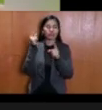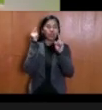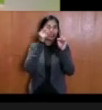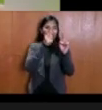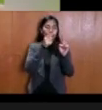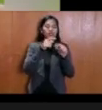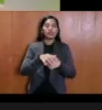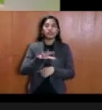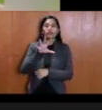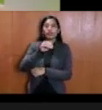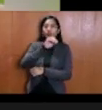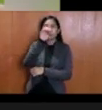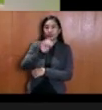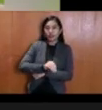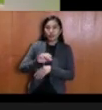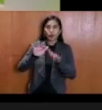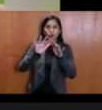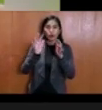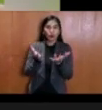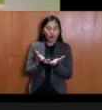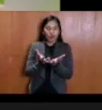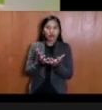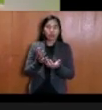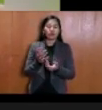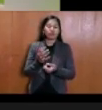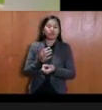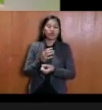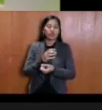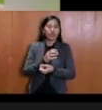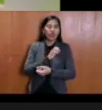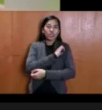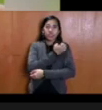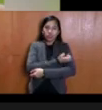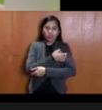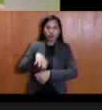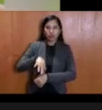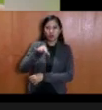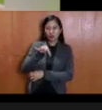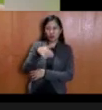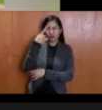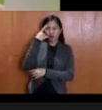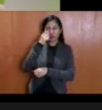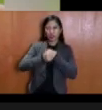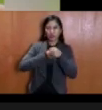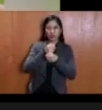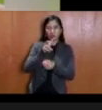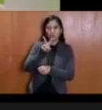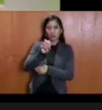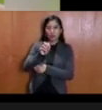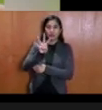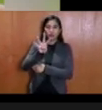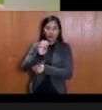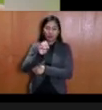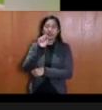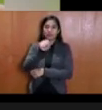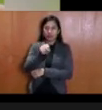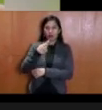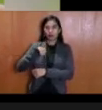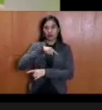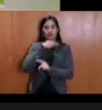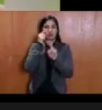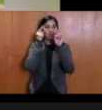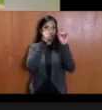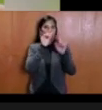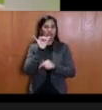50% of renewable energy contribution by 2040. Yes, we are targeting that